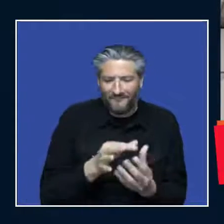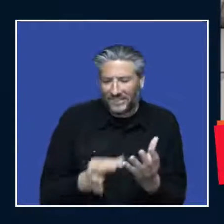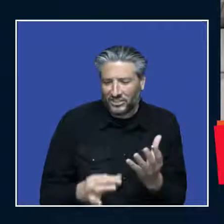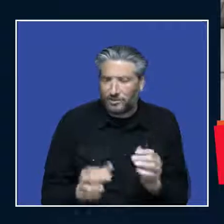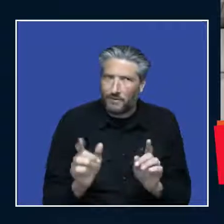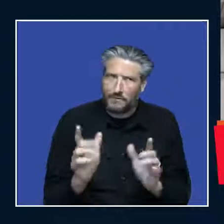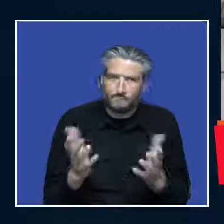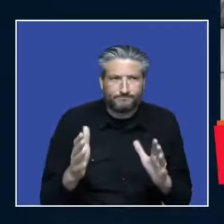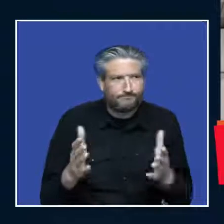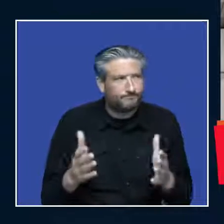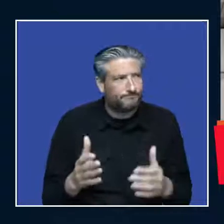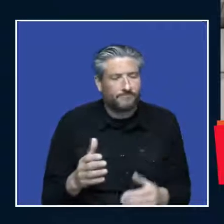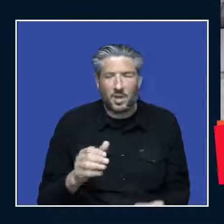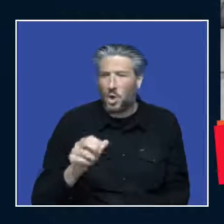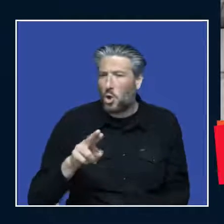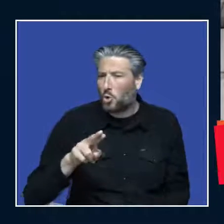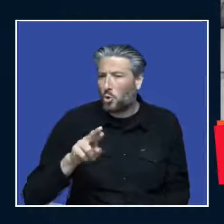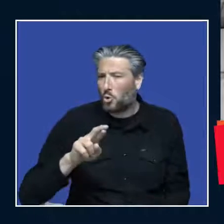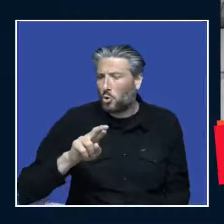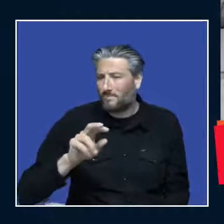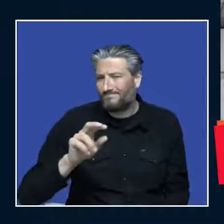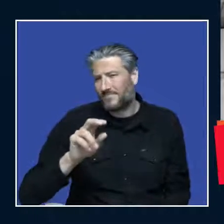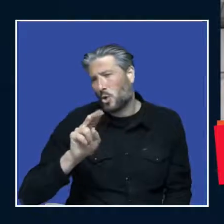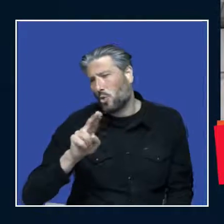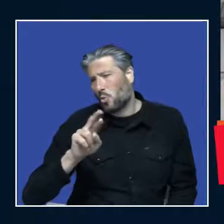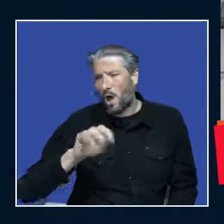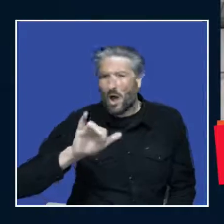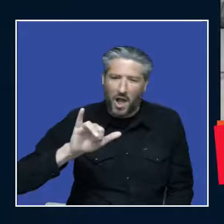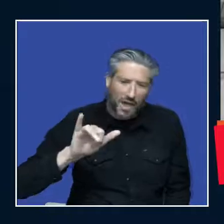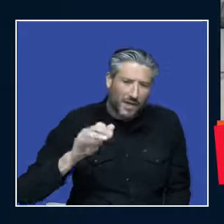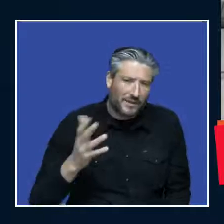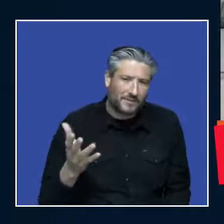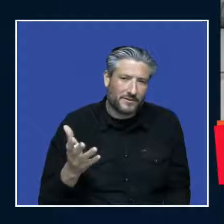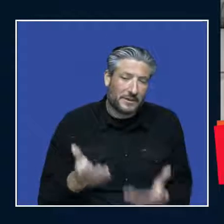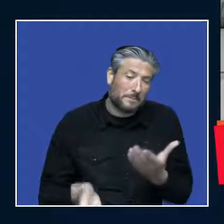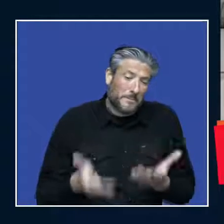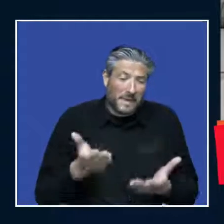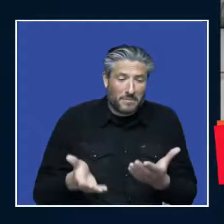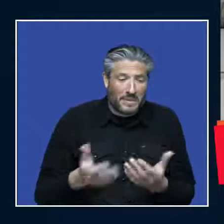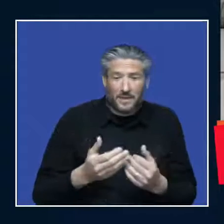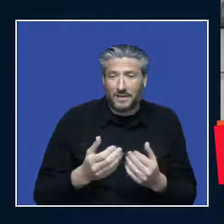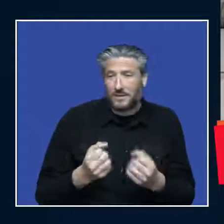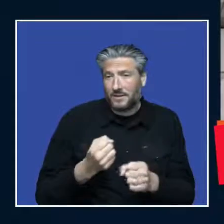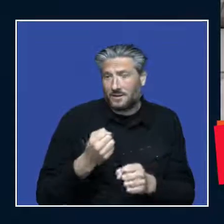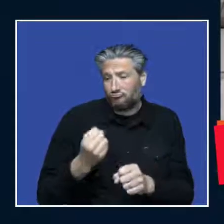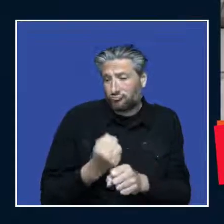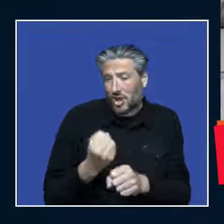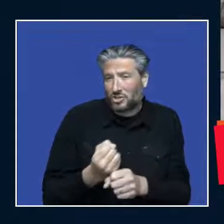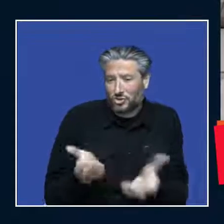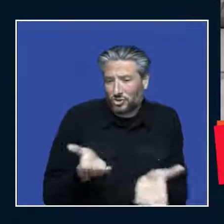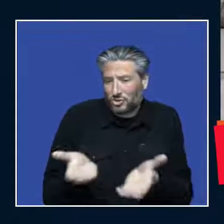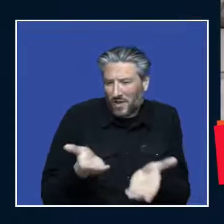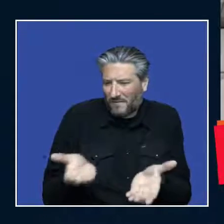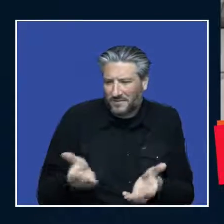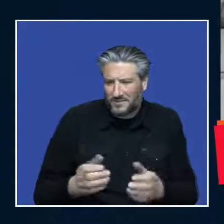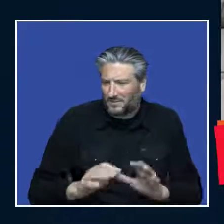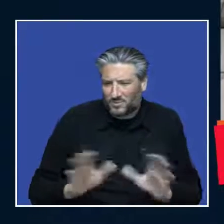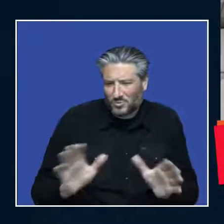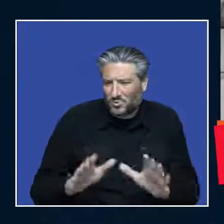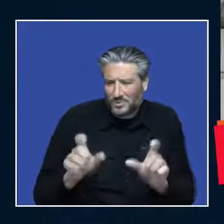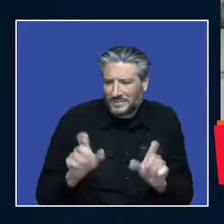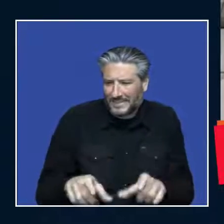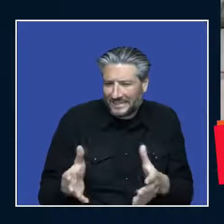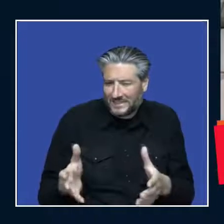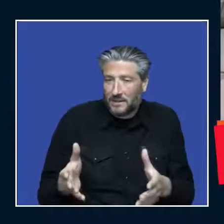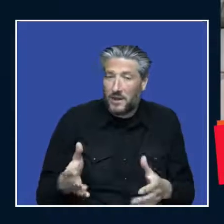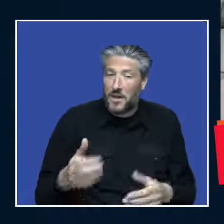And I don't need that on the servers where the production systems are running on. So there only I need, the only thing I